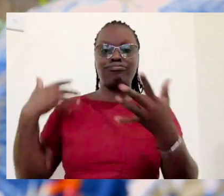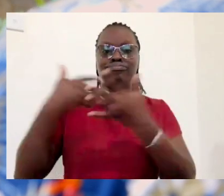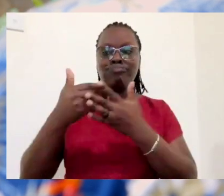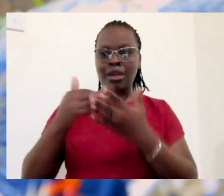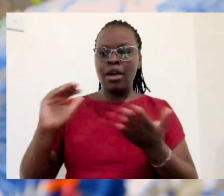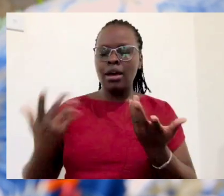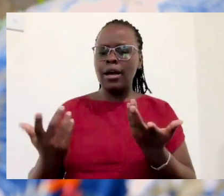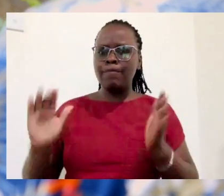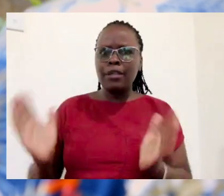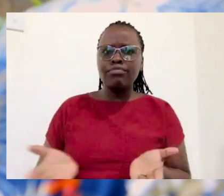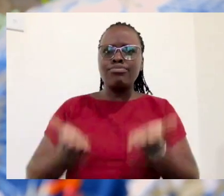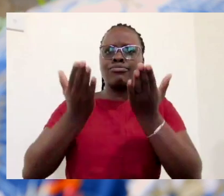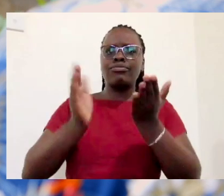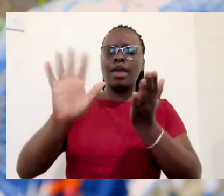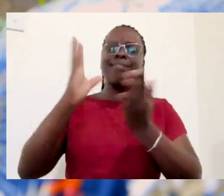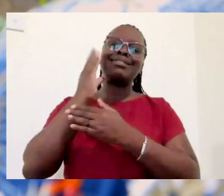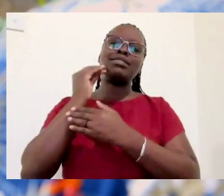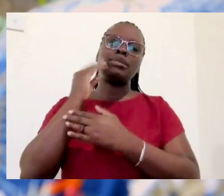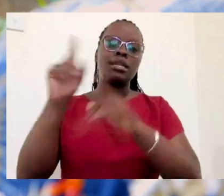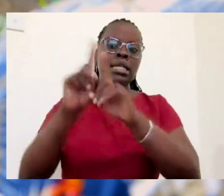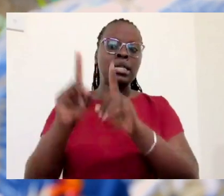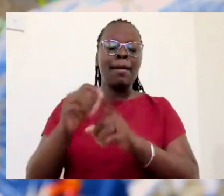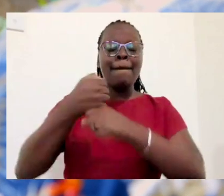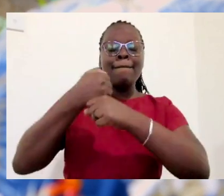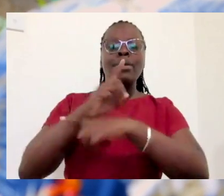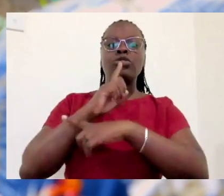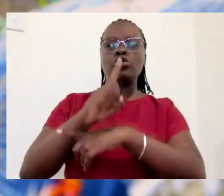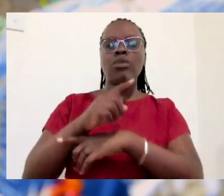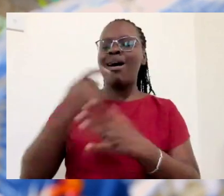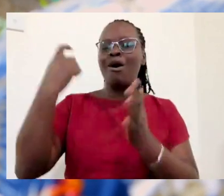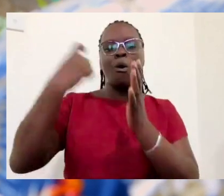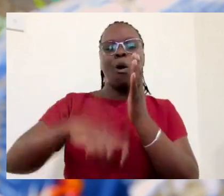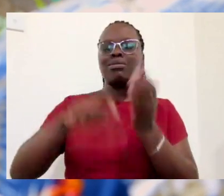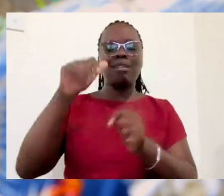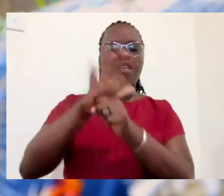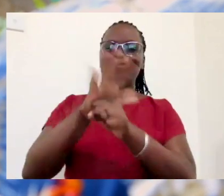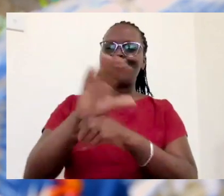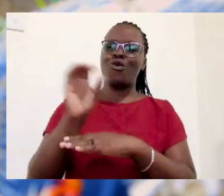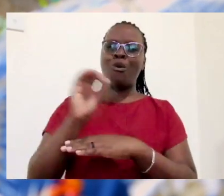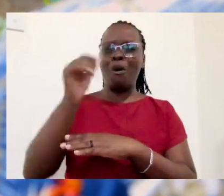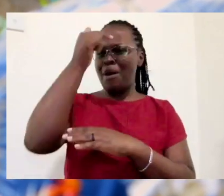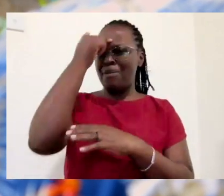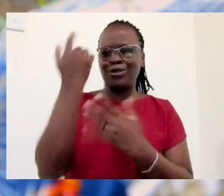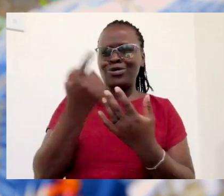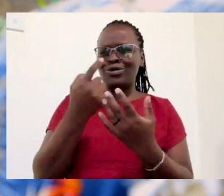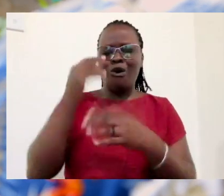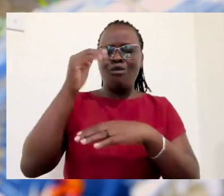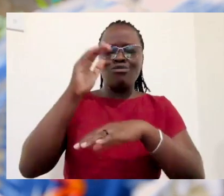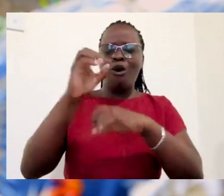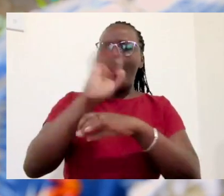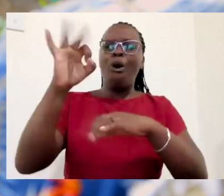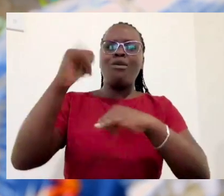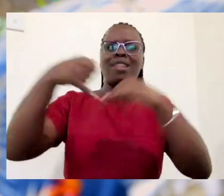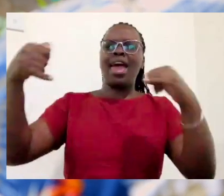that's how we have been able to improve the experience of the learners, and also making sure that it doesn't cost much because it